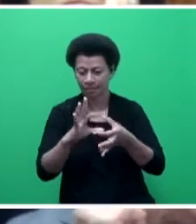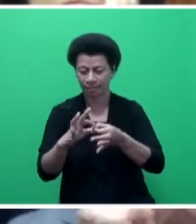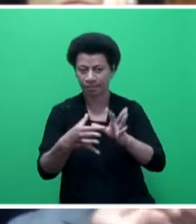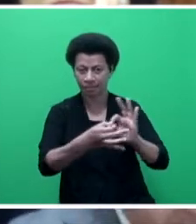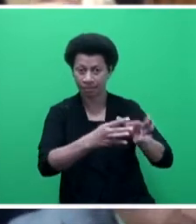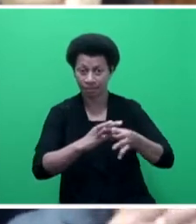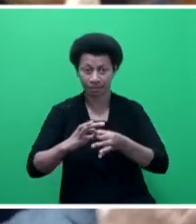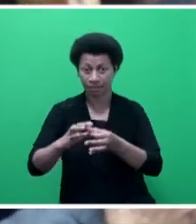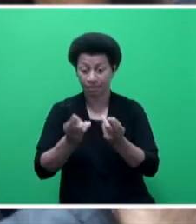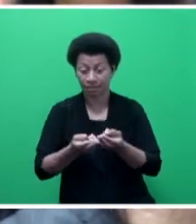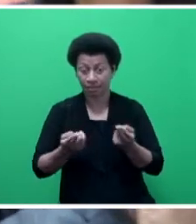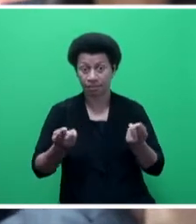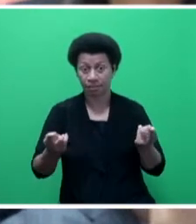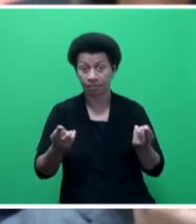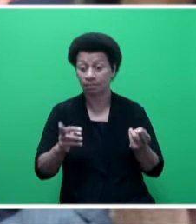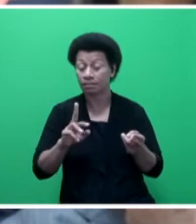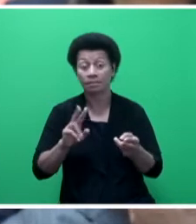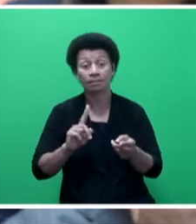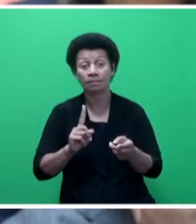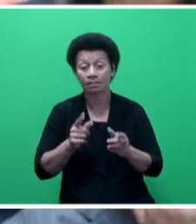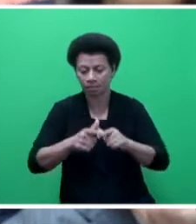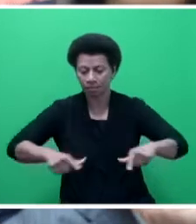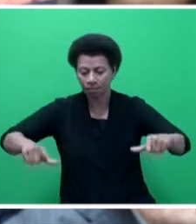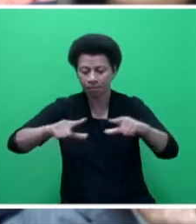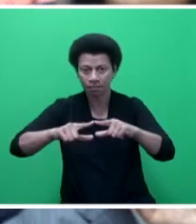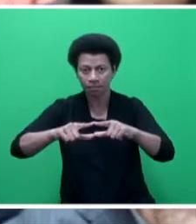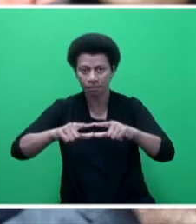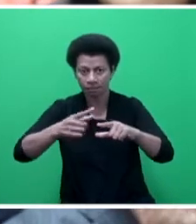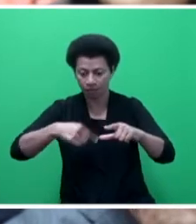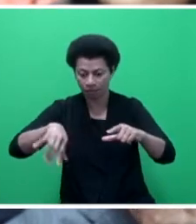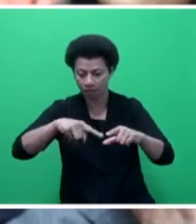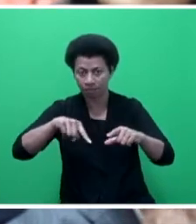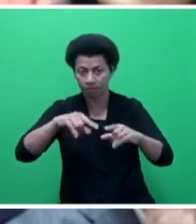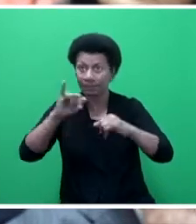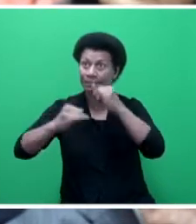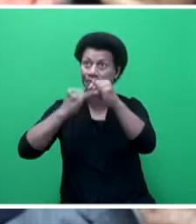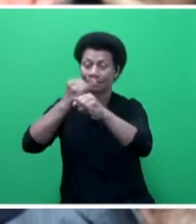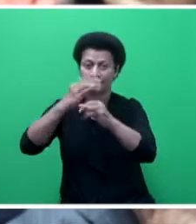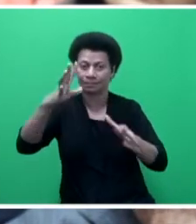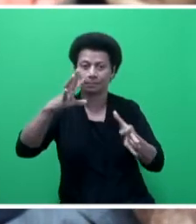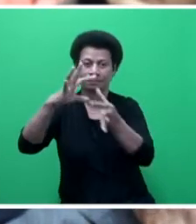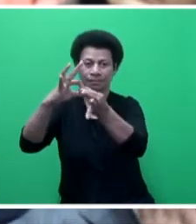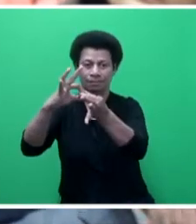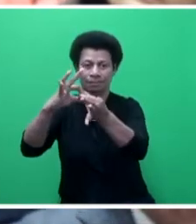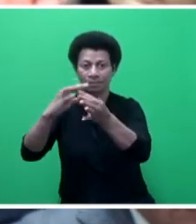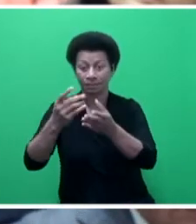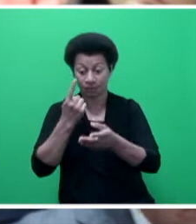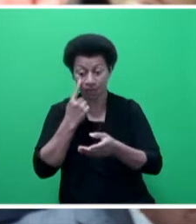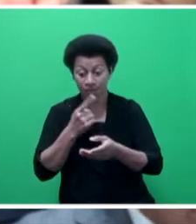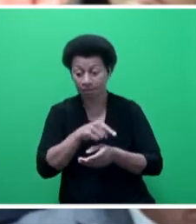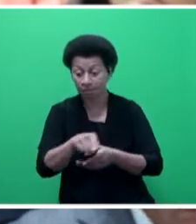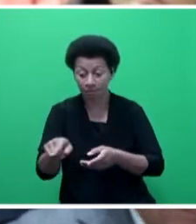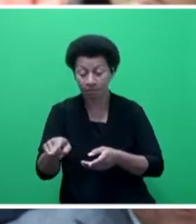to both retain local experts while also attracting international research partnerships. And indeed, as we mentioned,